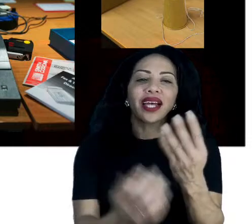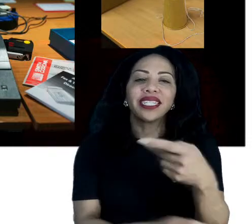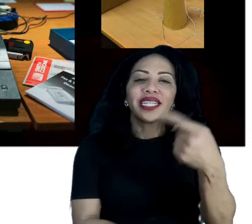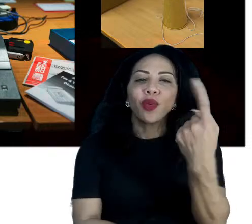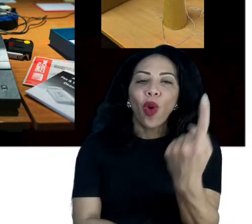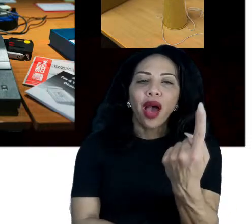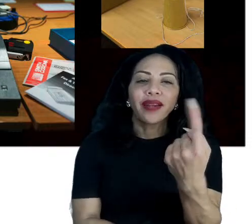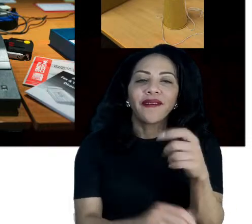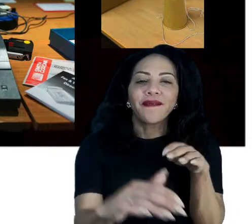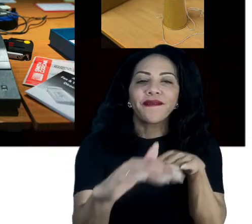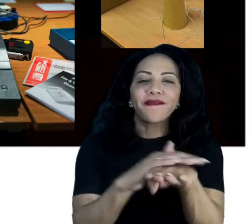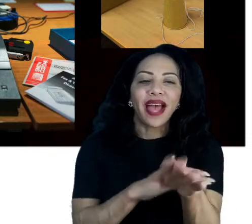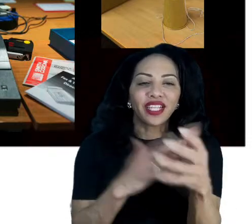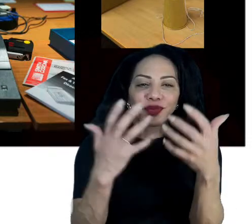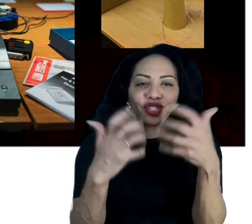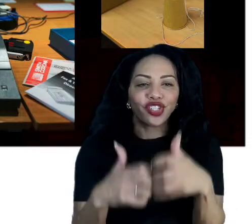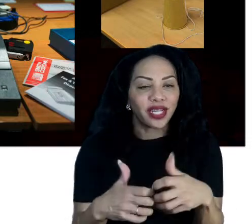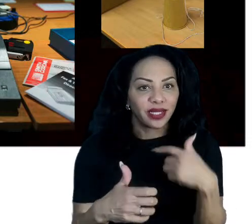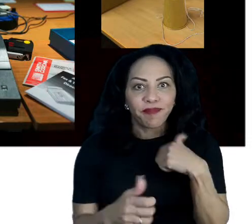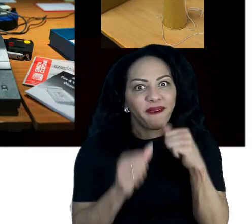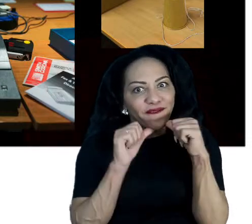thing.